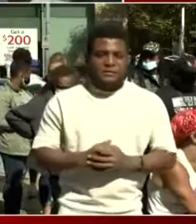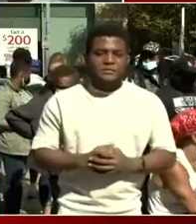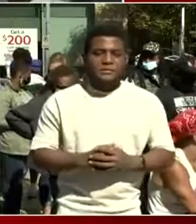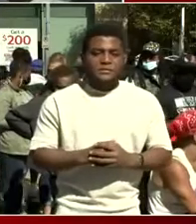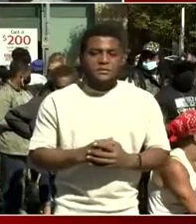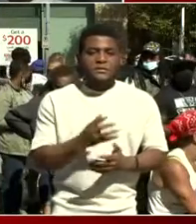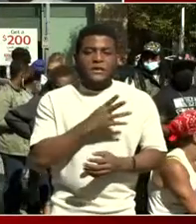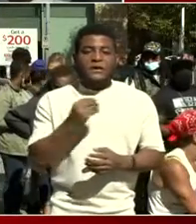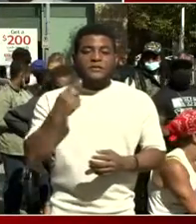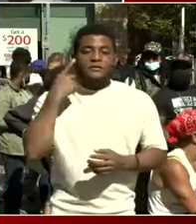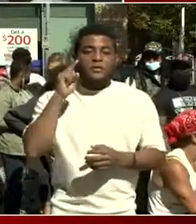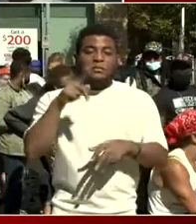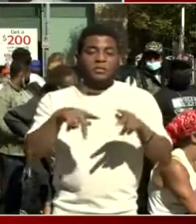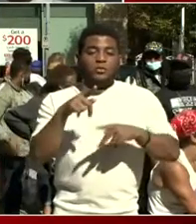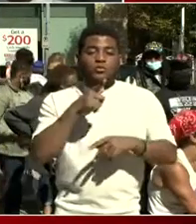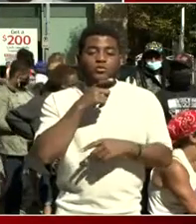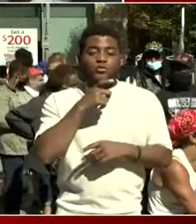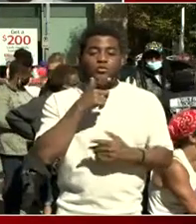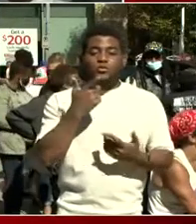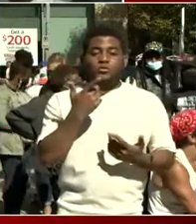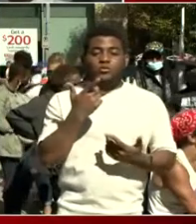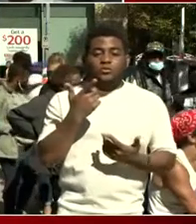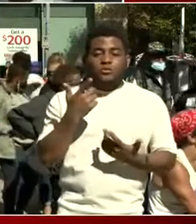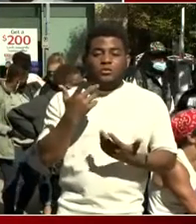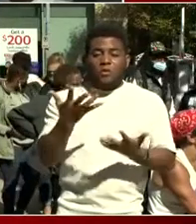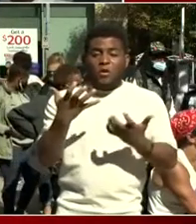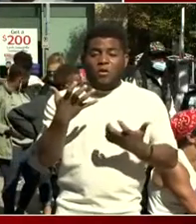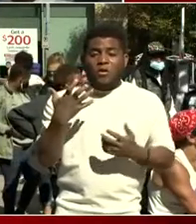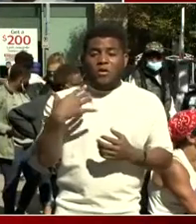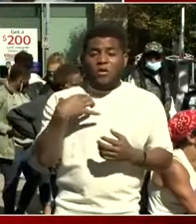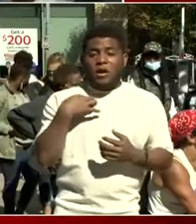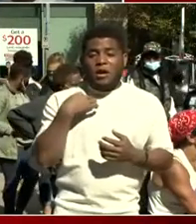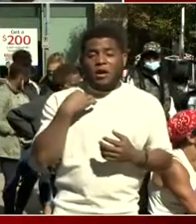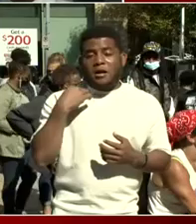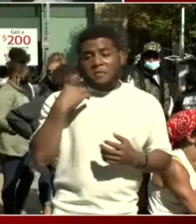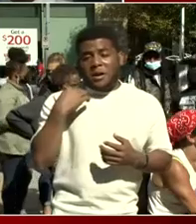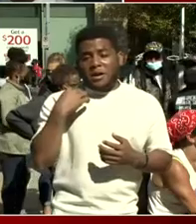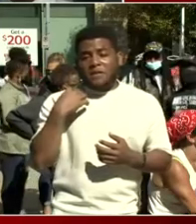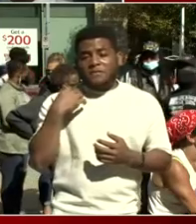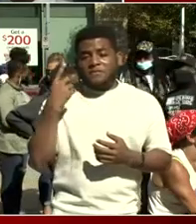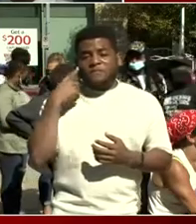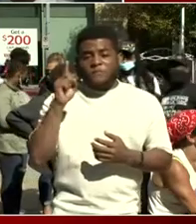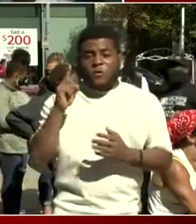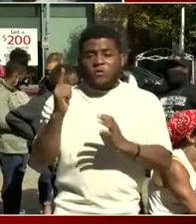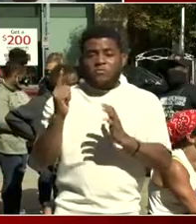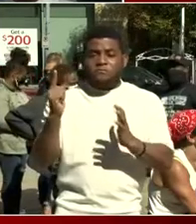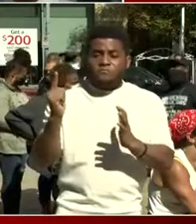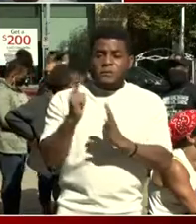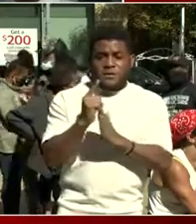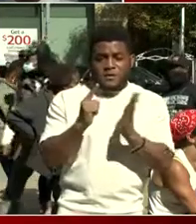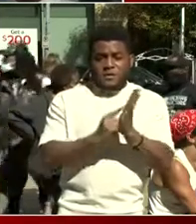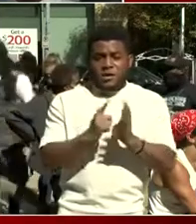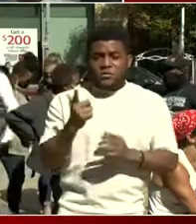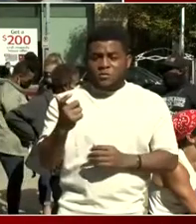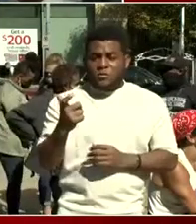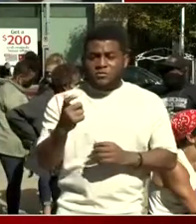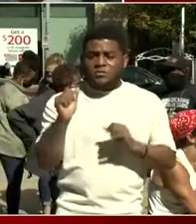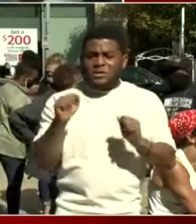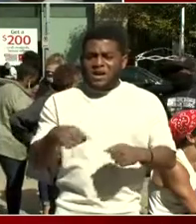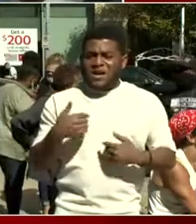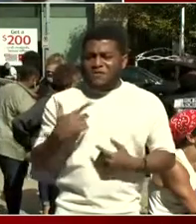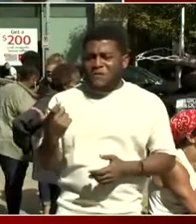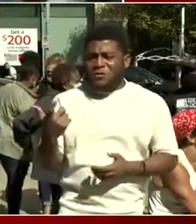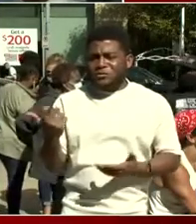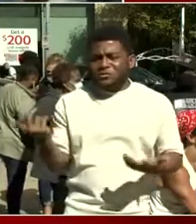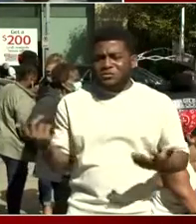carry firearms. So if there's a specific issue, that we can point to, then please, by all means, share that with me. We've been pretty good about getting